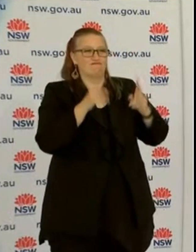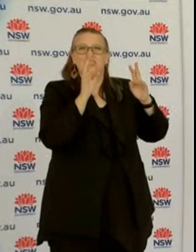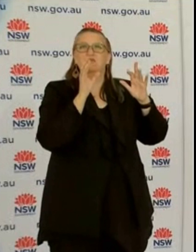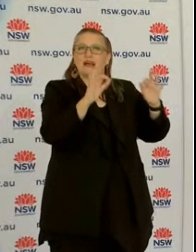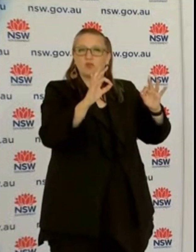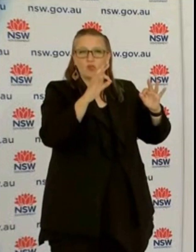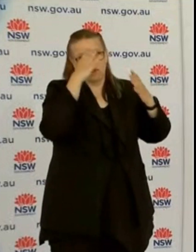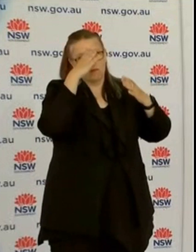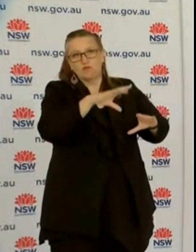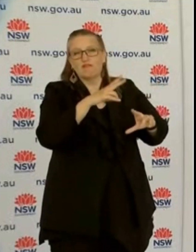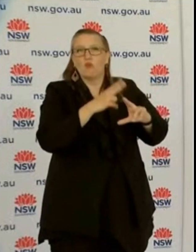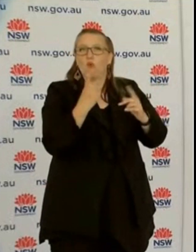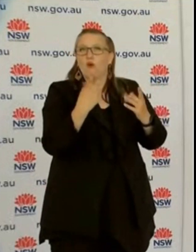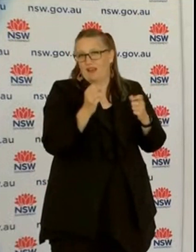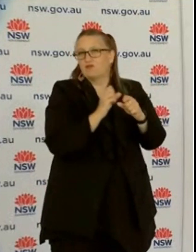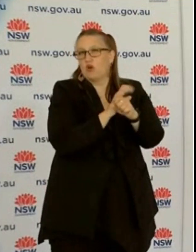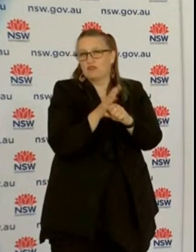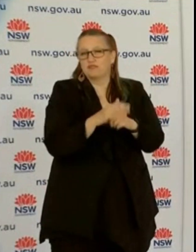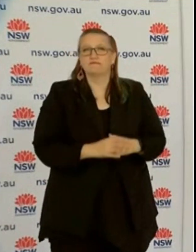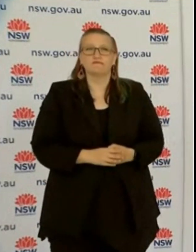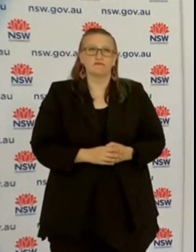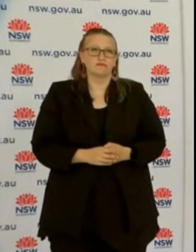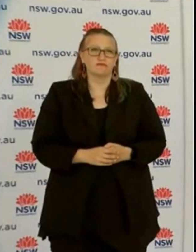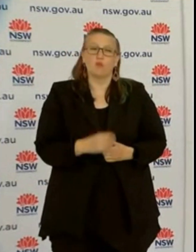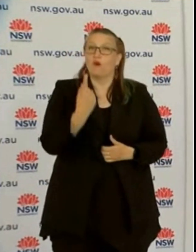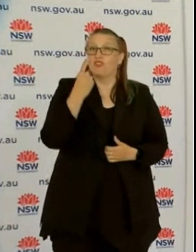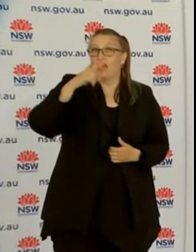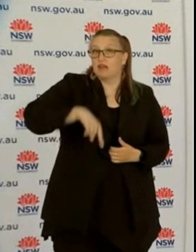health accommodation. There are currently